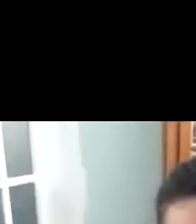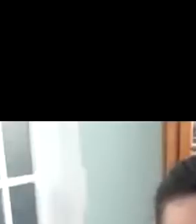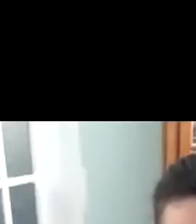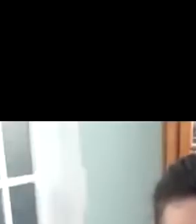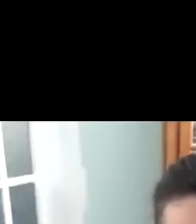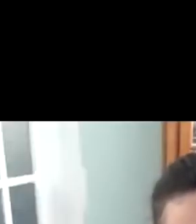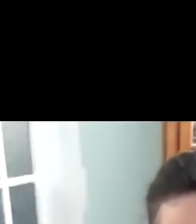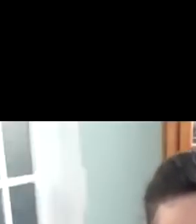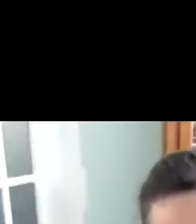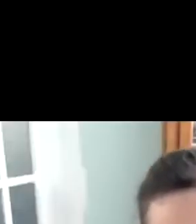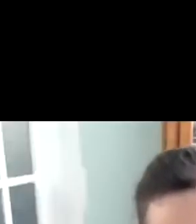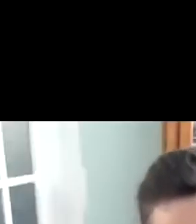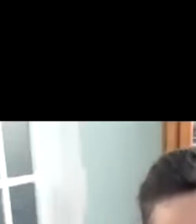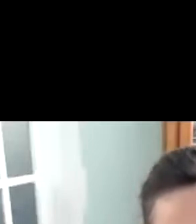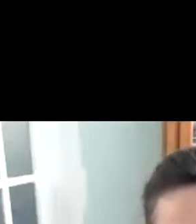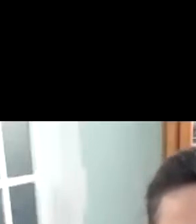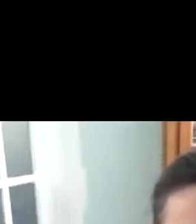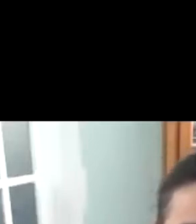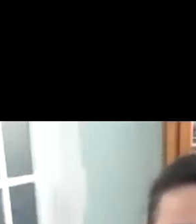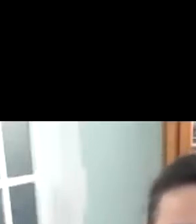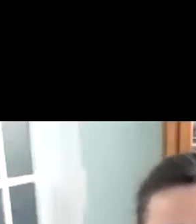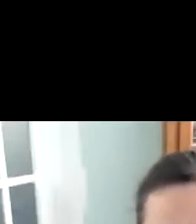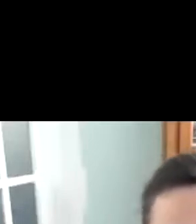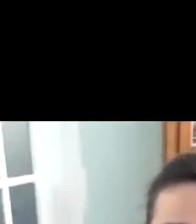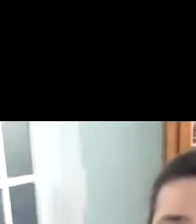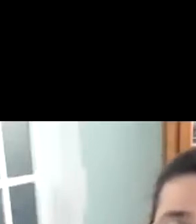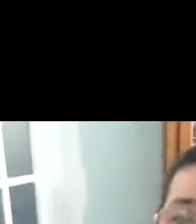So hi everyone.